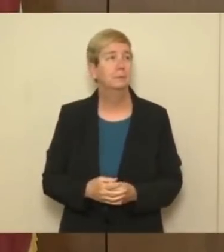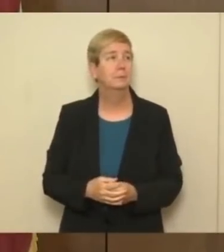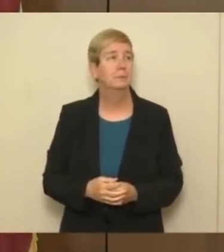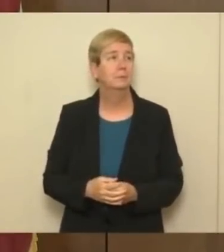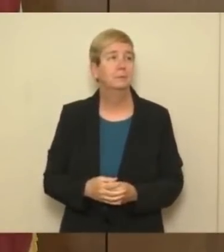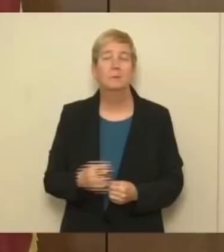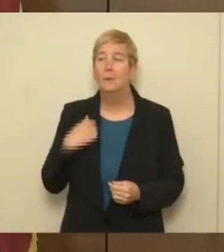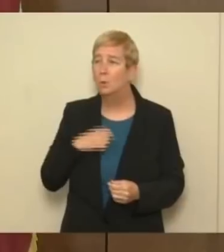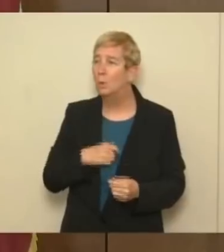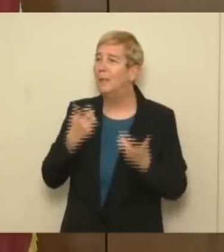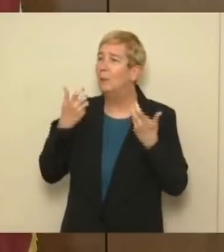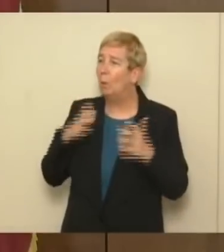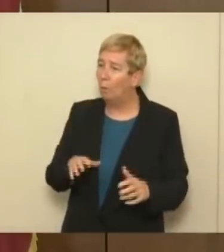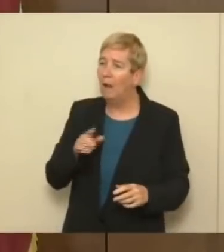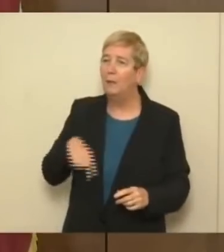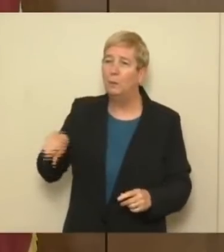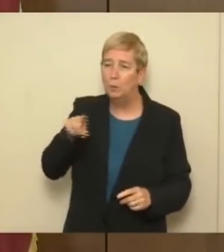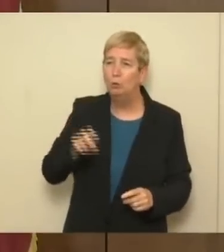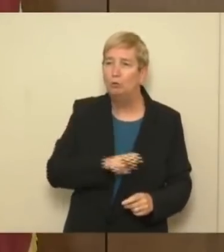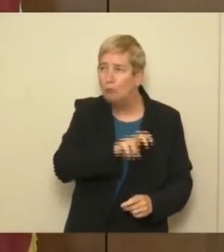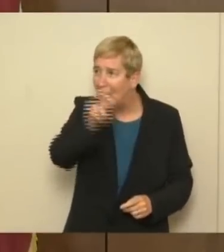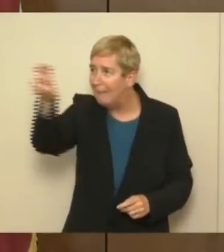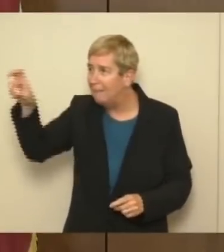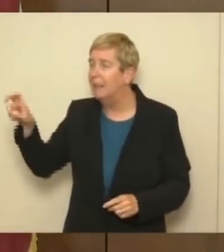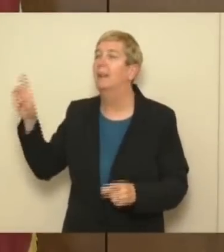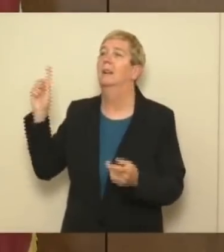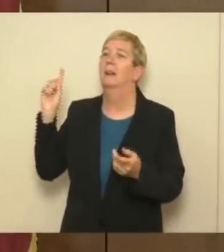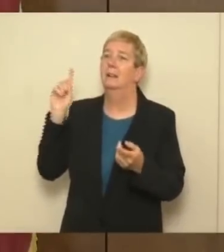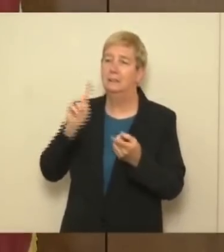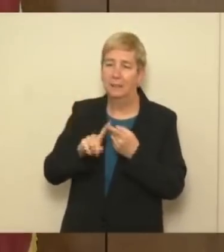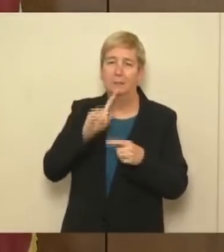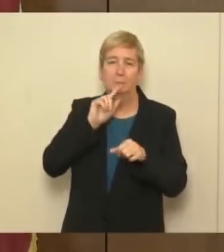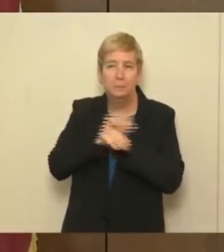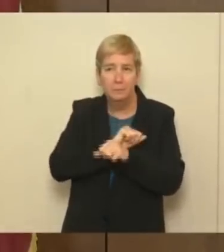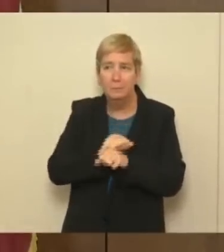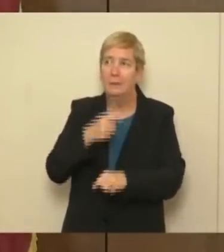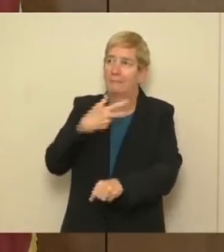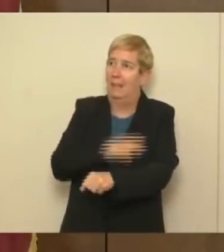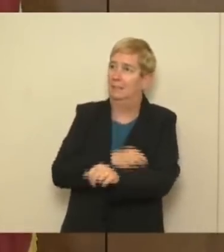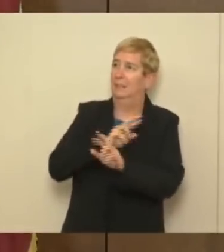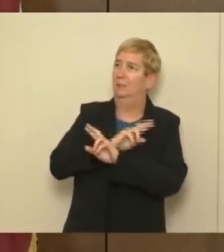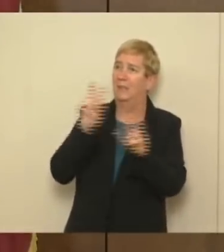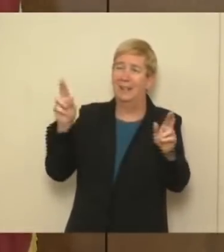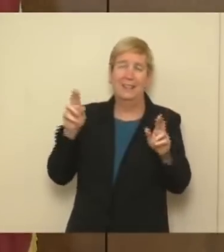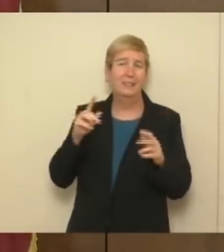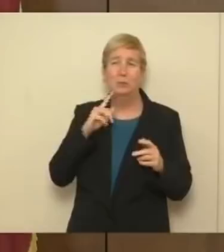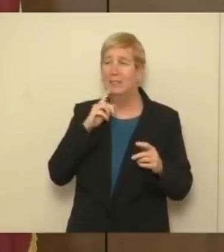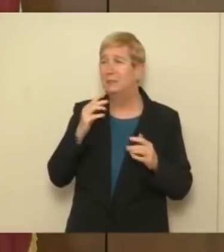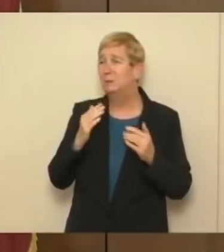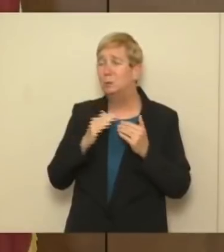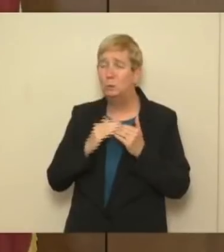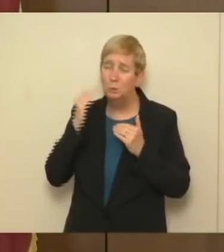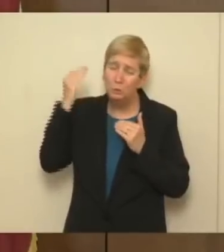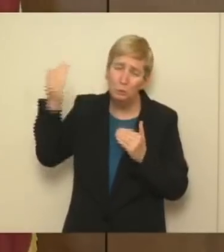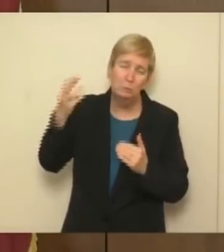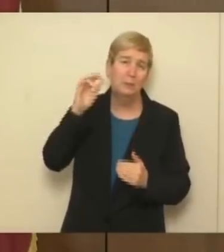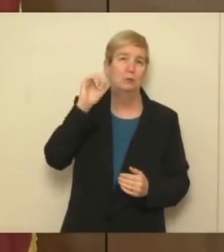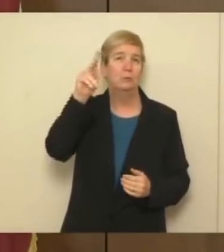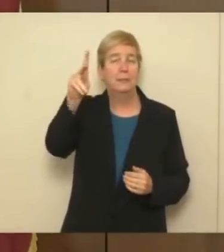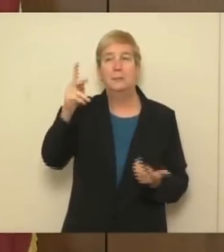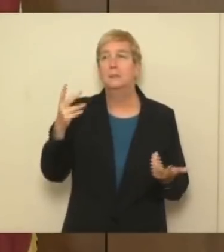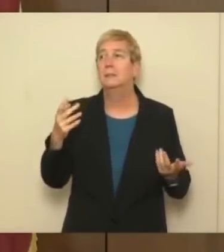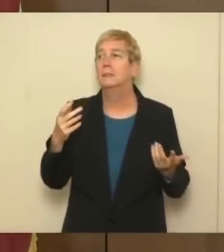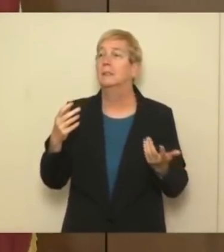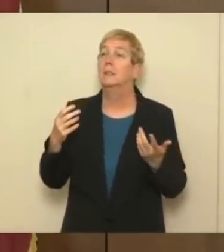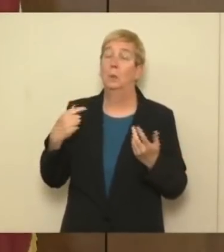We don't want you traveling. Until there's a vaccine, it is way too much risk. This is just how it moves. And when we see the